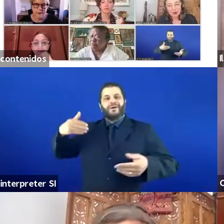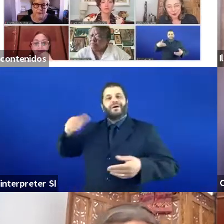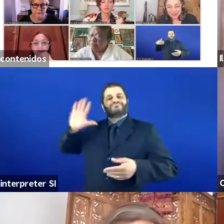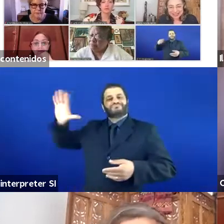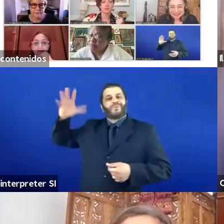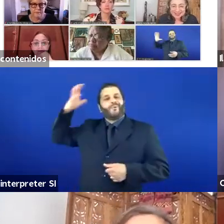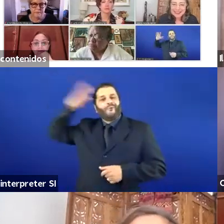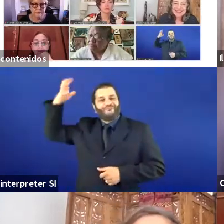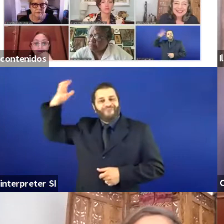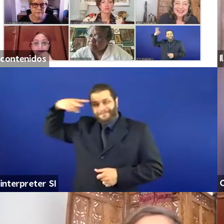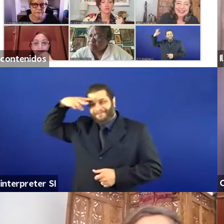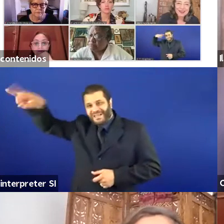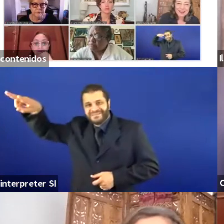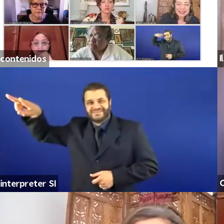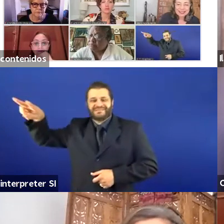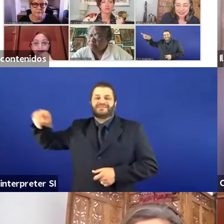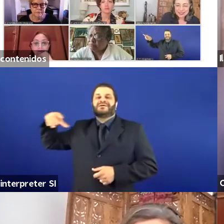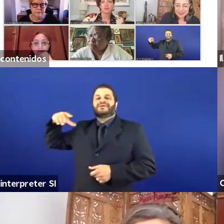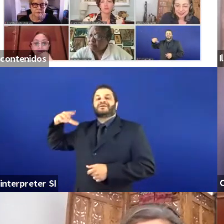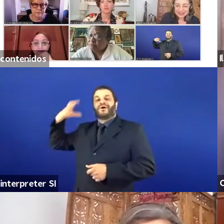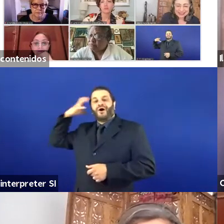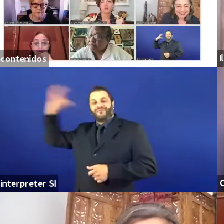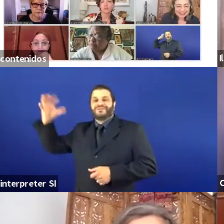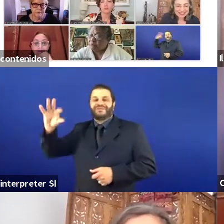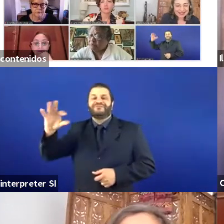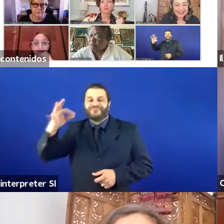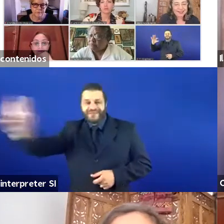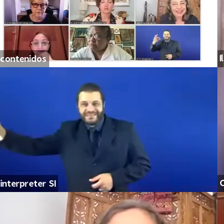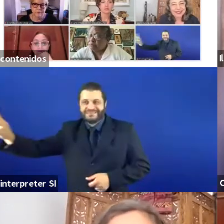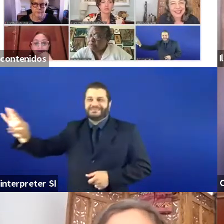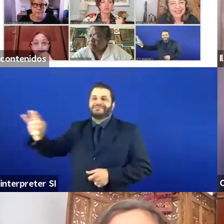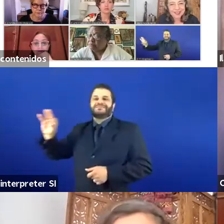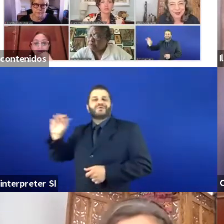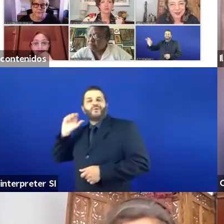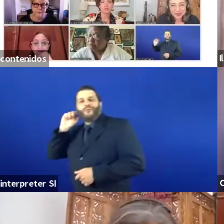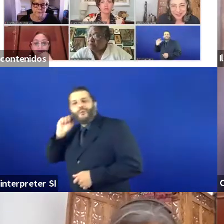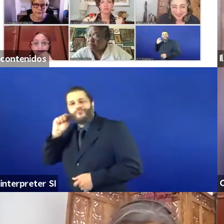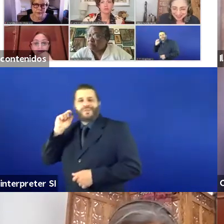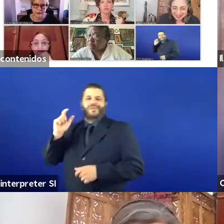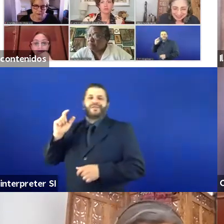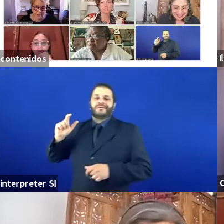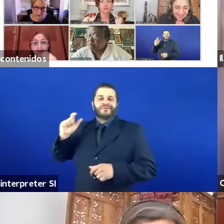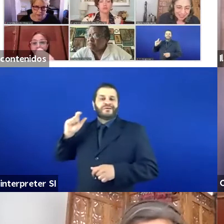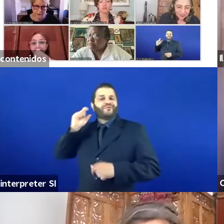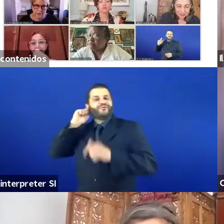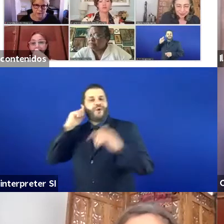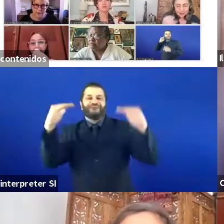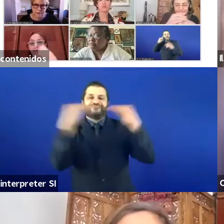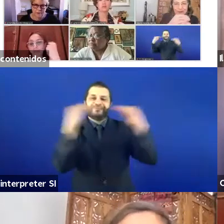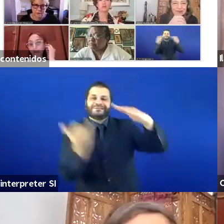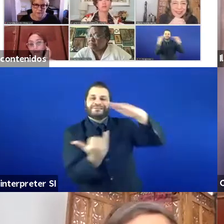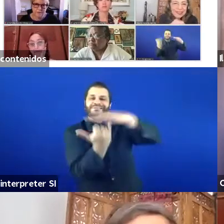ONU Mujeres y a las organizaciones feministas y de la sociedad civil que han hecho posible este evento.